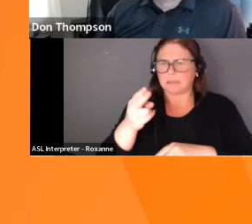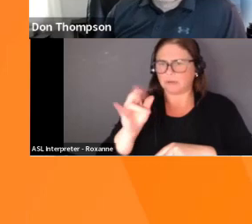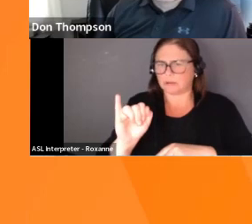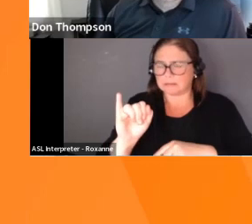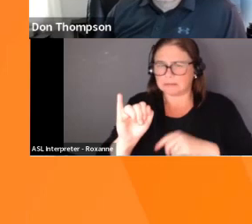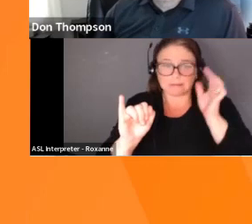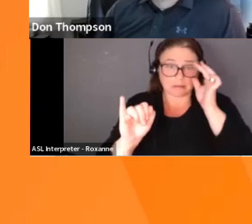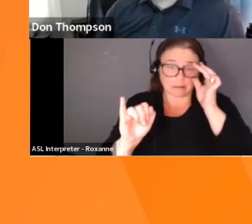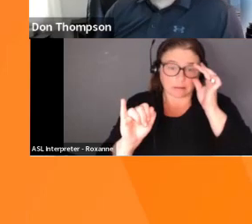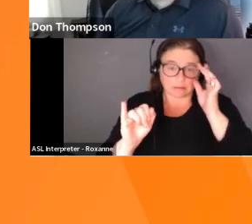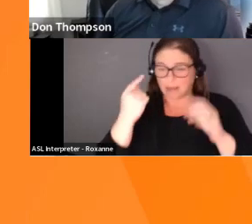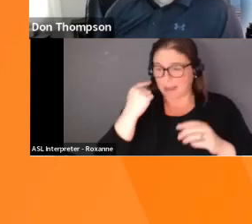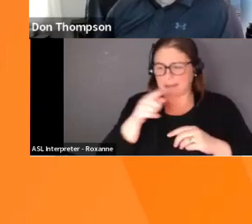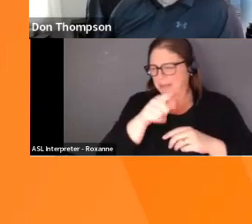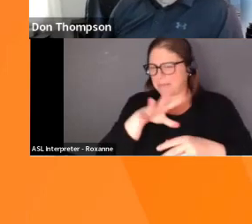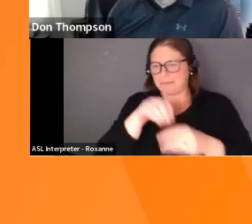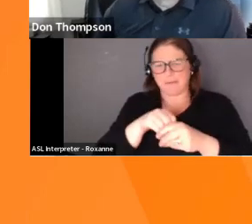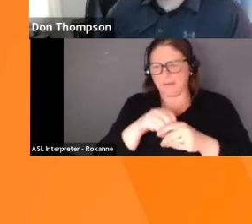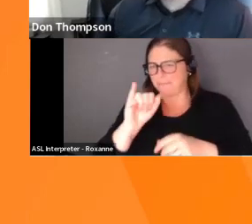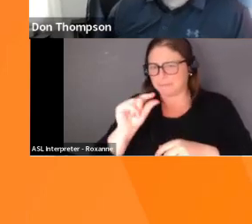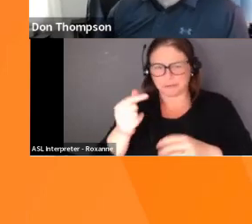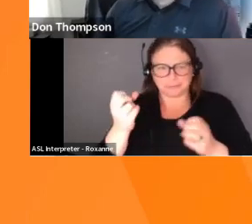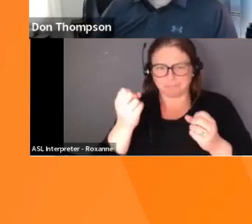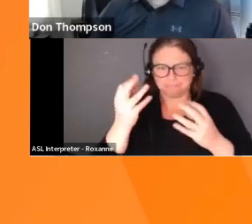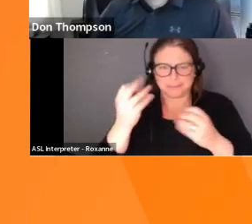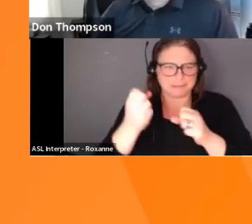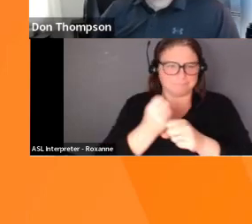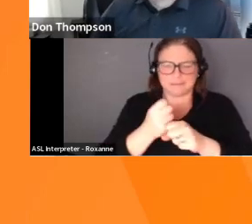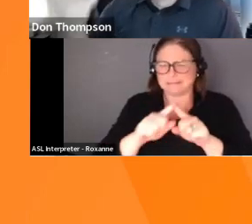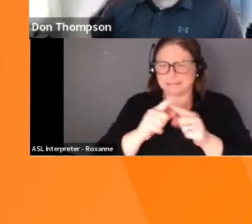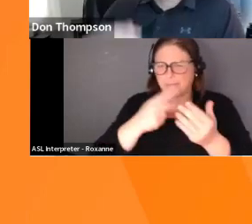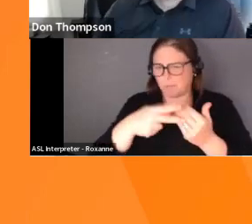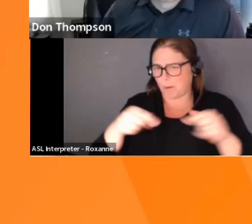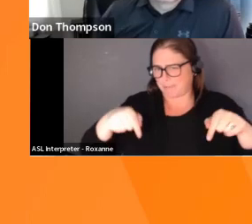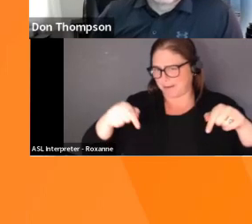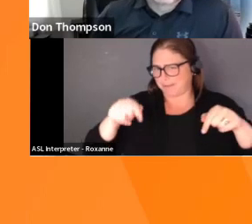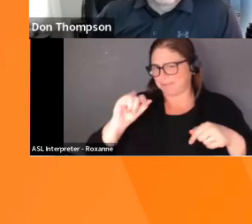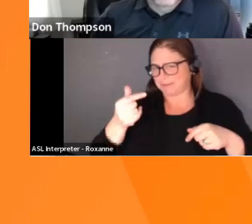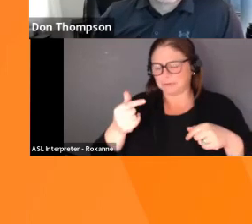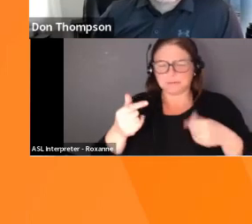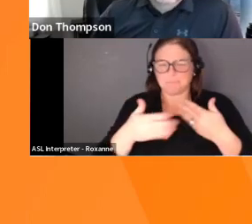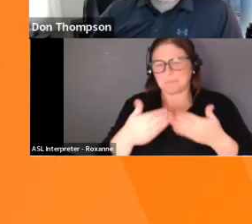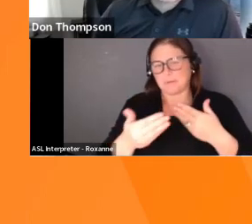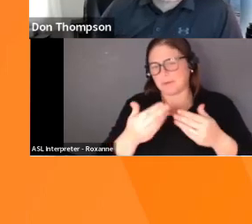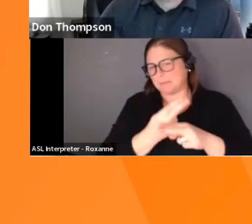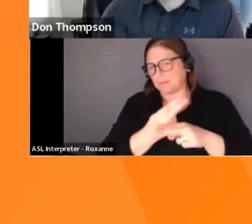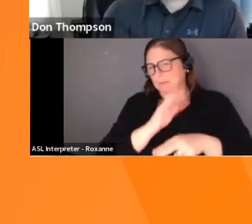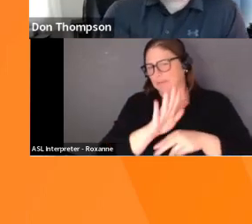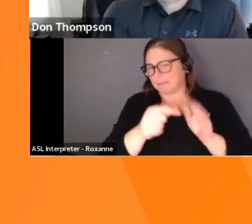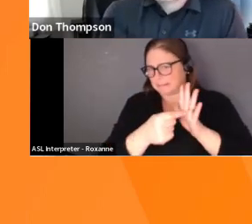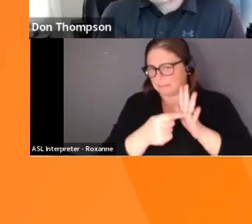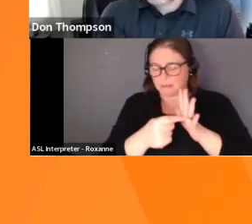done every program in IG over the last 6 years. And so I just use it because why not? And so